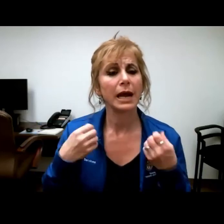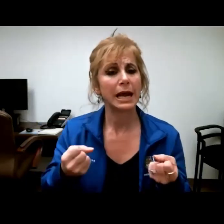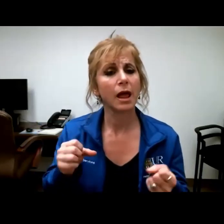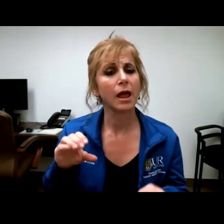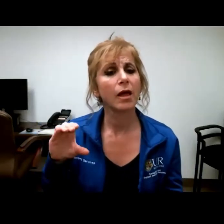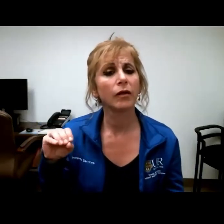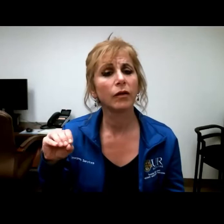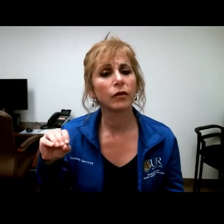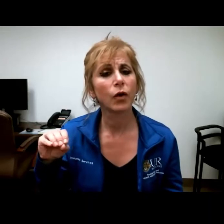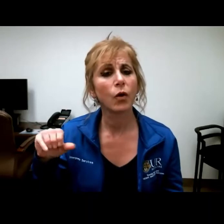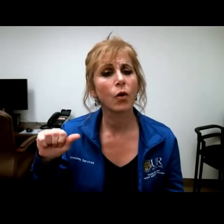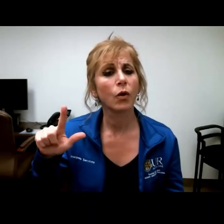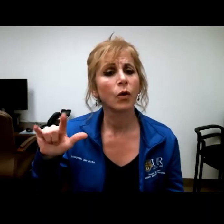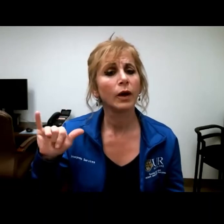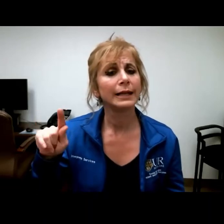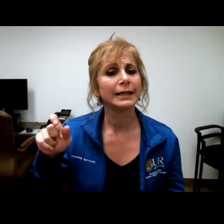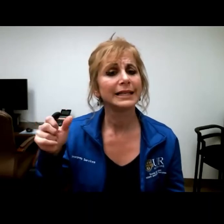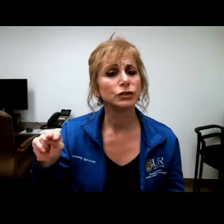co-chair.